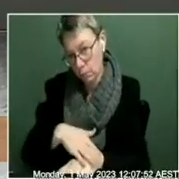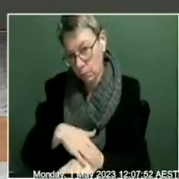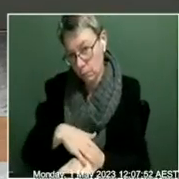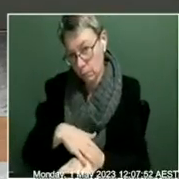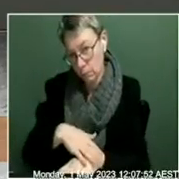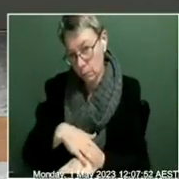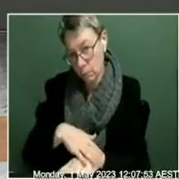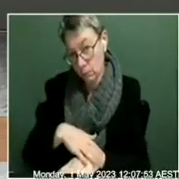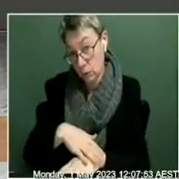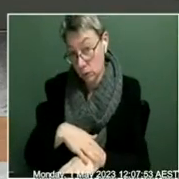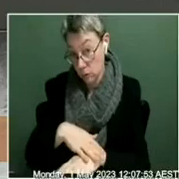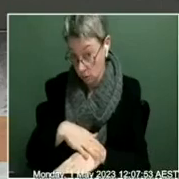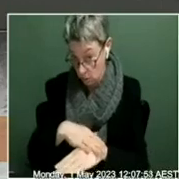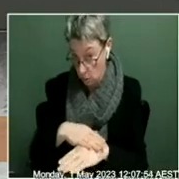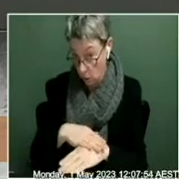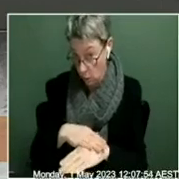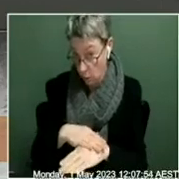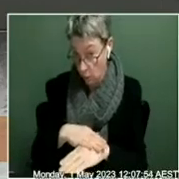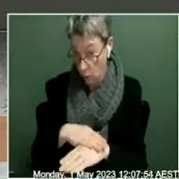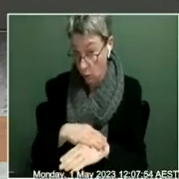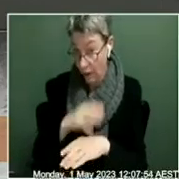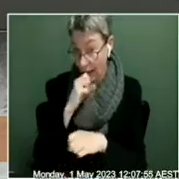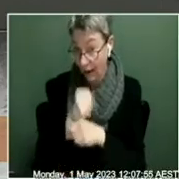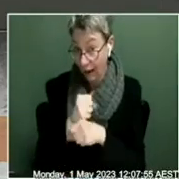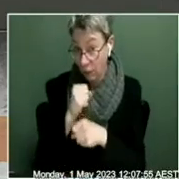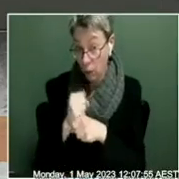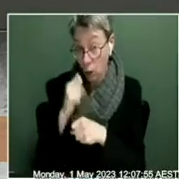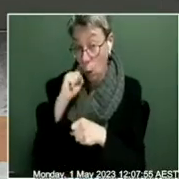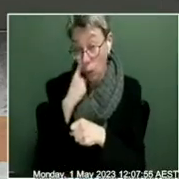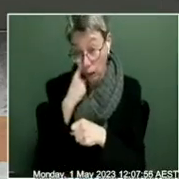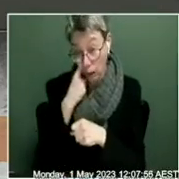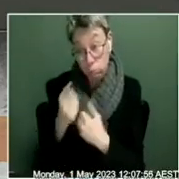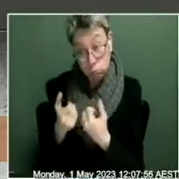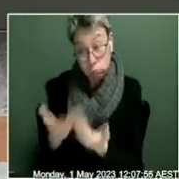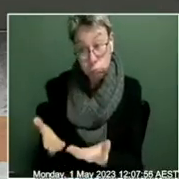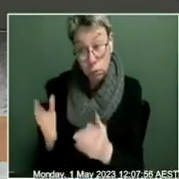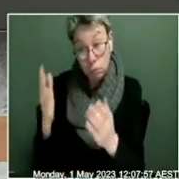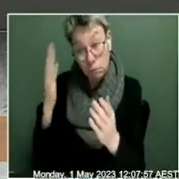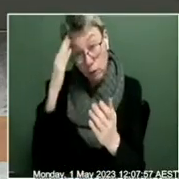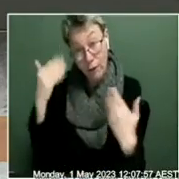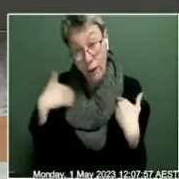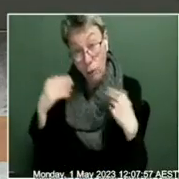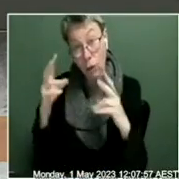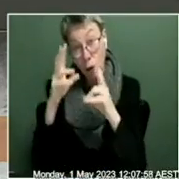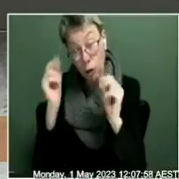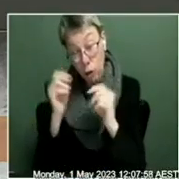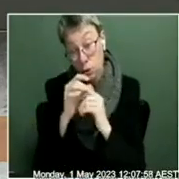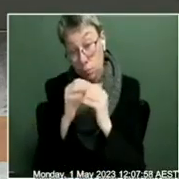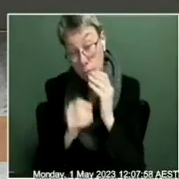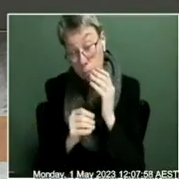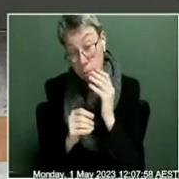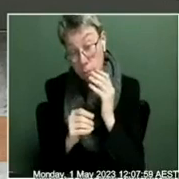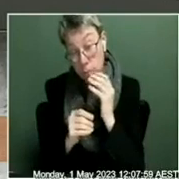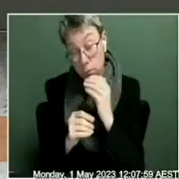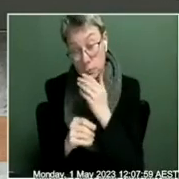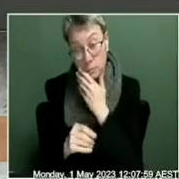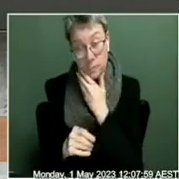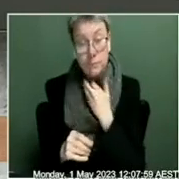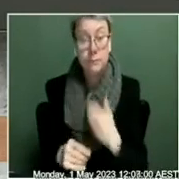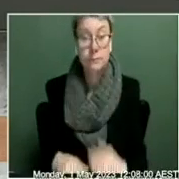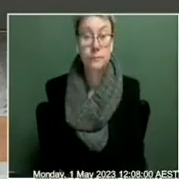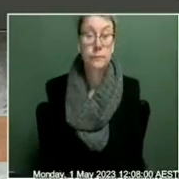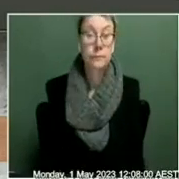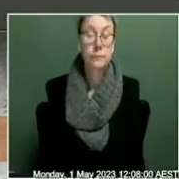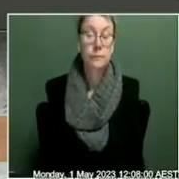It could be considered by Justice Health. So it probably sits because the Department of Justice and Community Safety provides health services